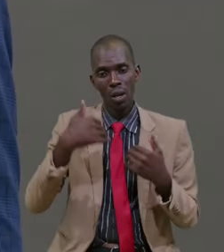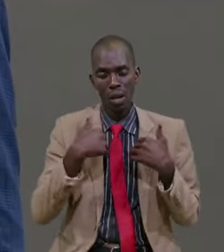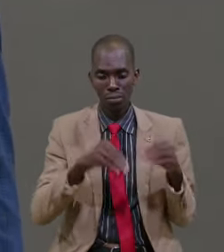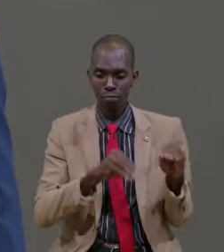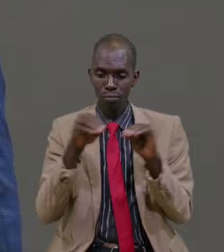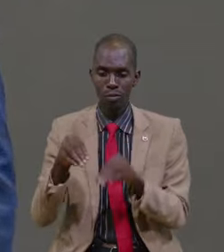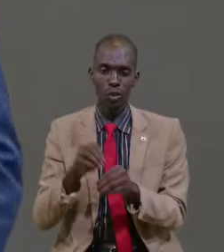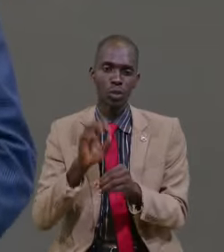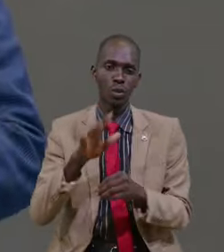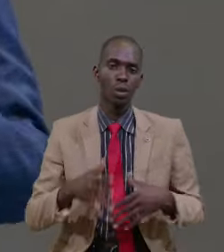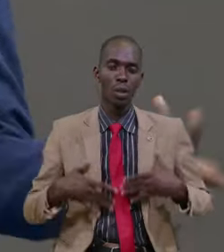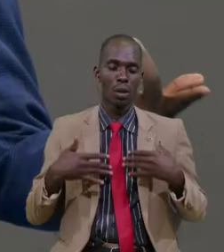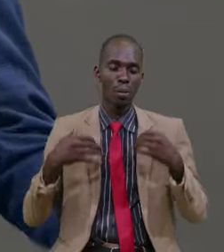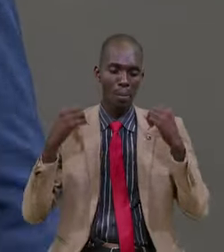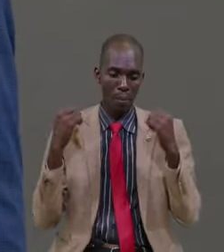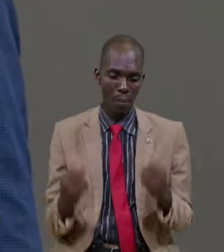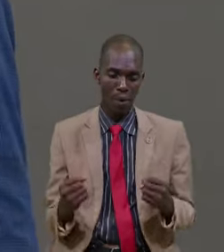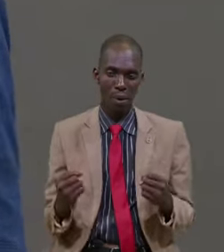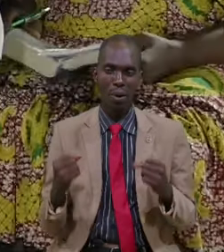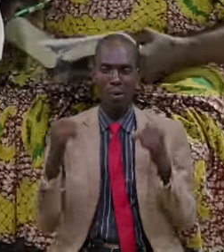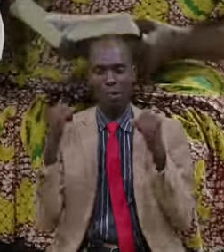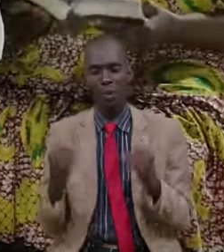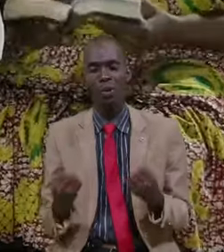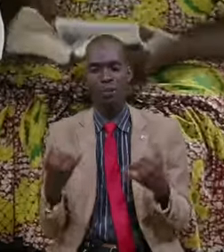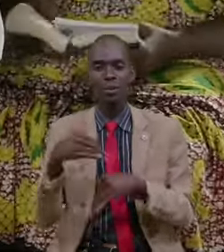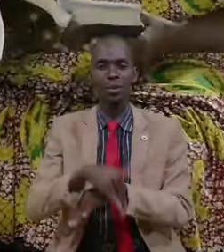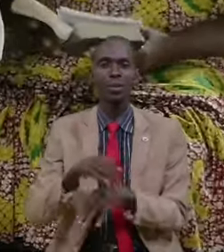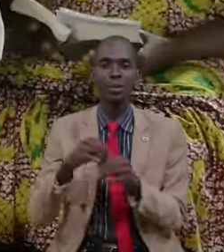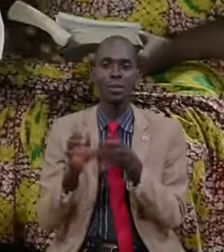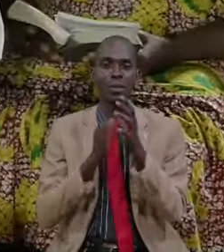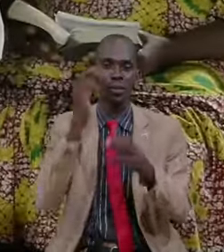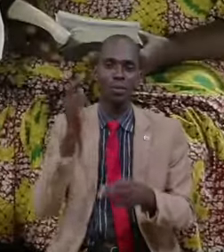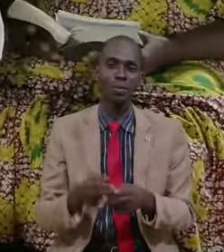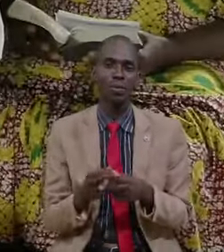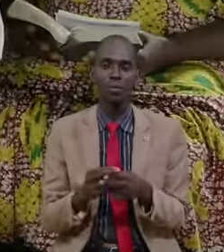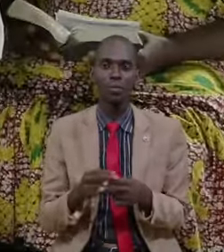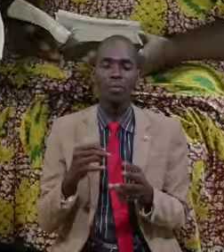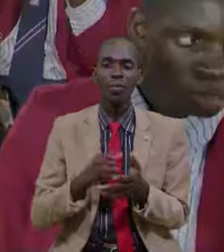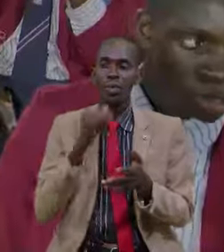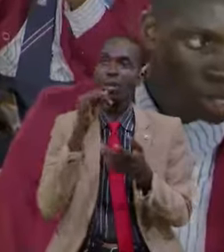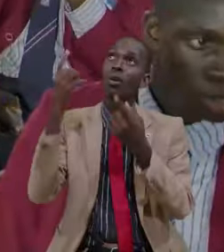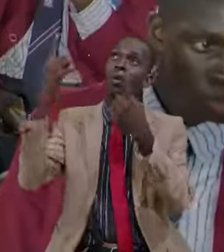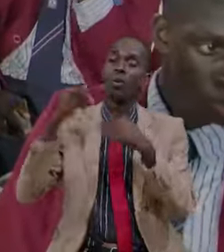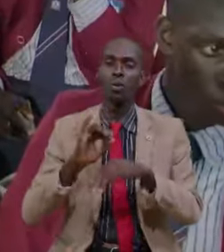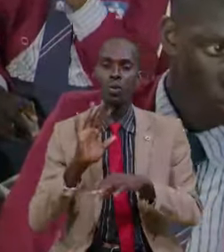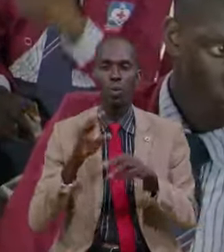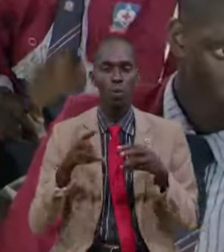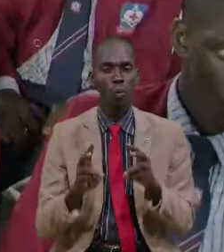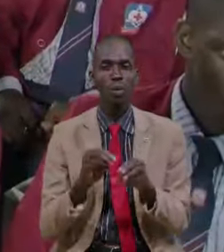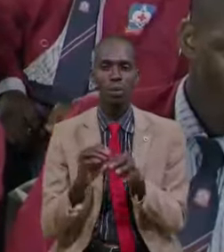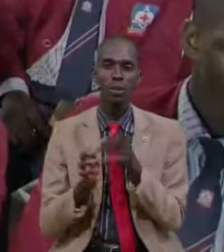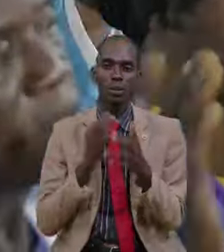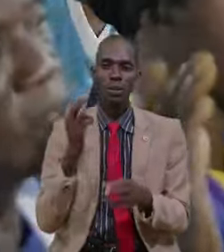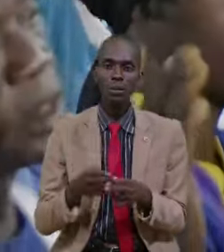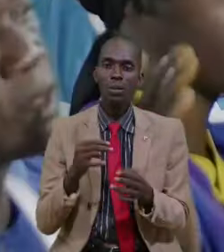Power, power, power here tonight. It's coming your way. I said it's coming